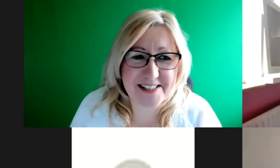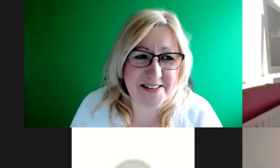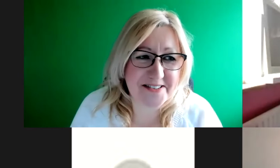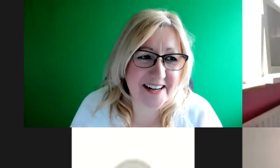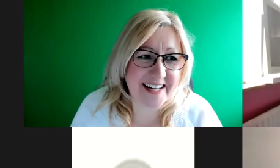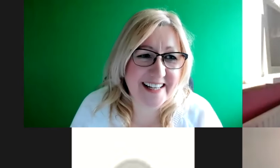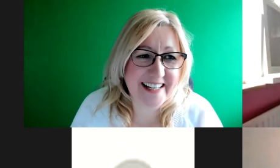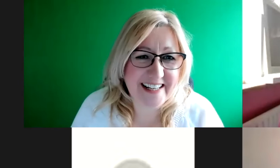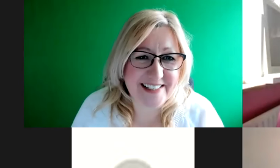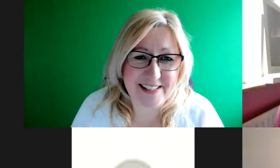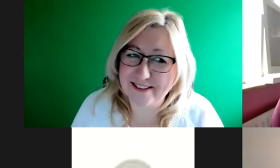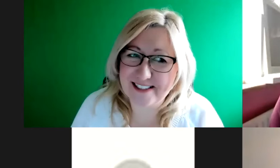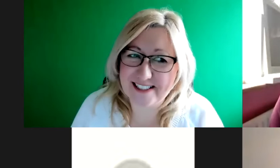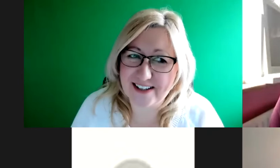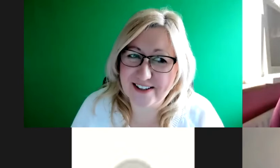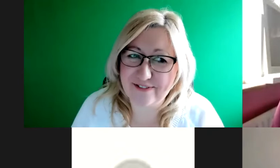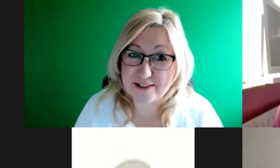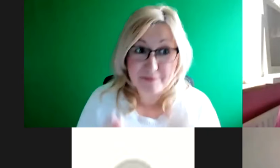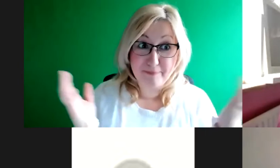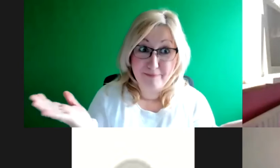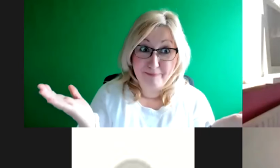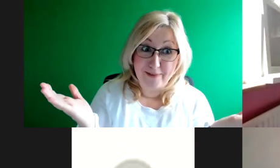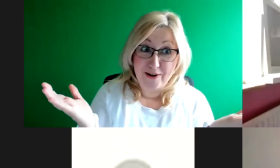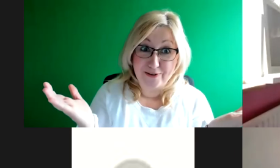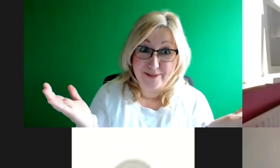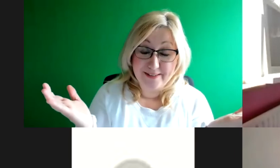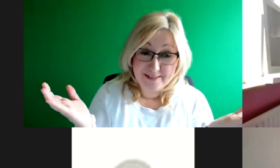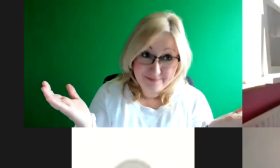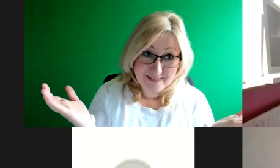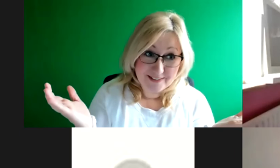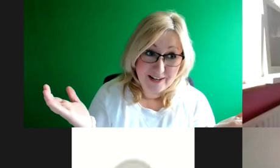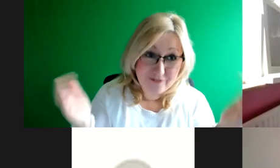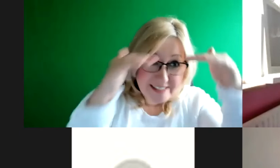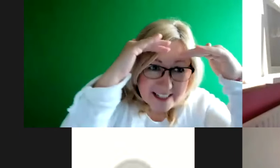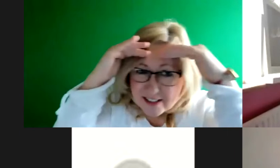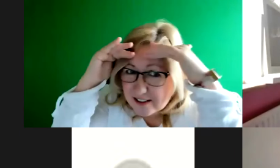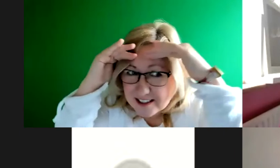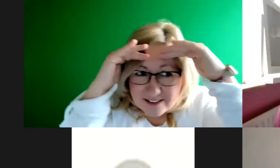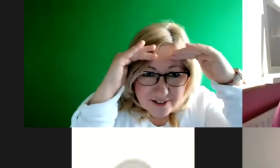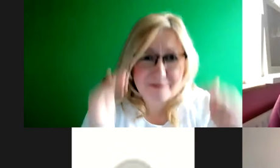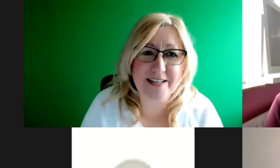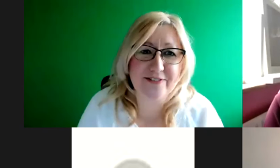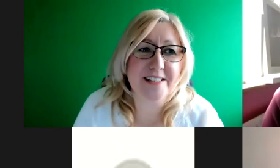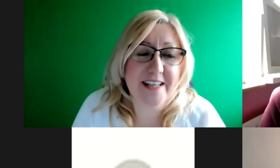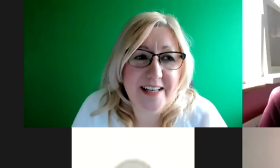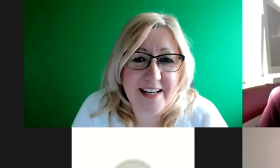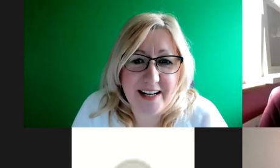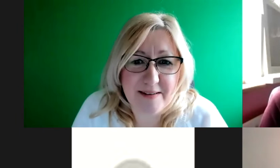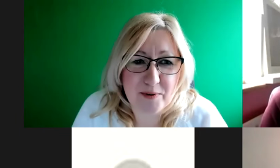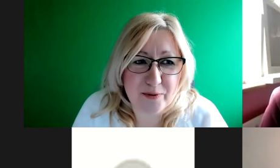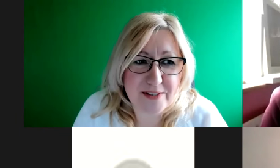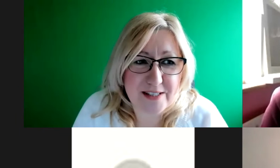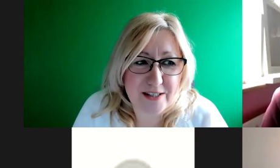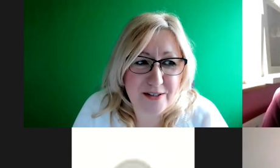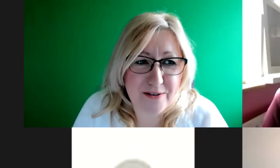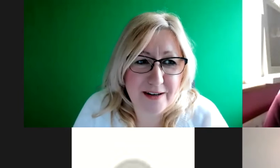right? So you see, once you start looking for them, another one, because you're not physically looking for metaphors.